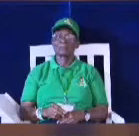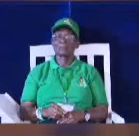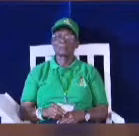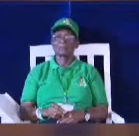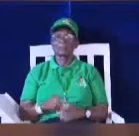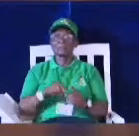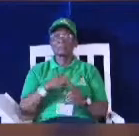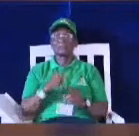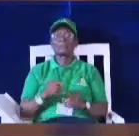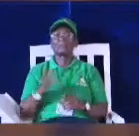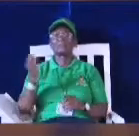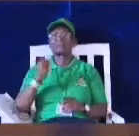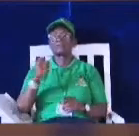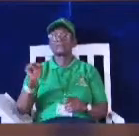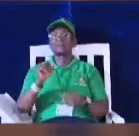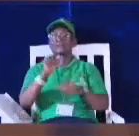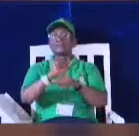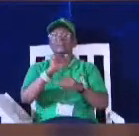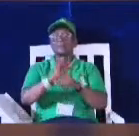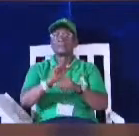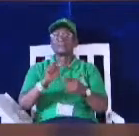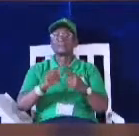when there is work to be done for God,